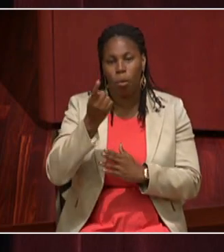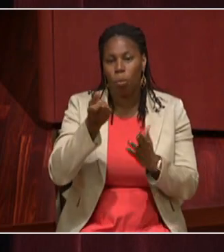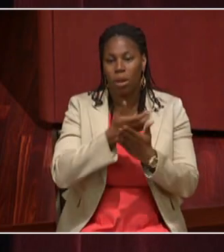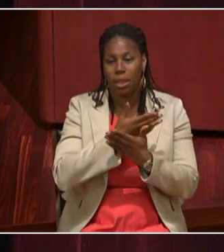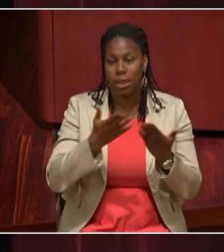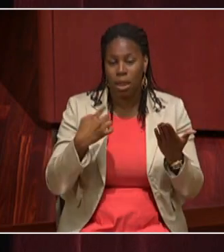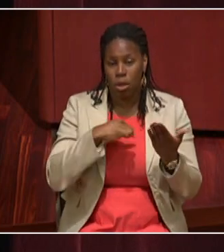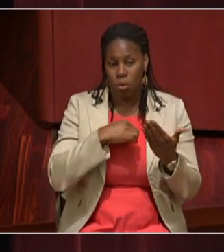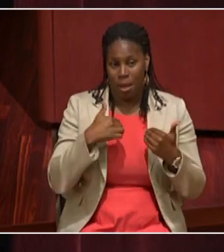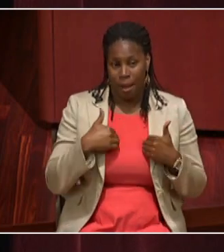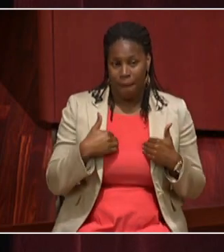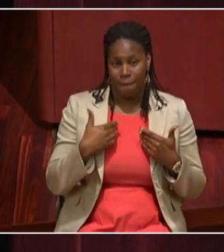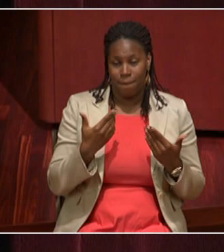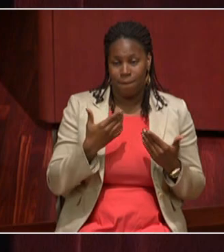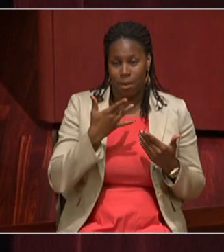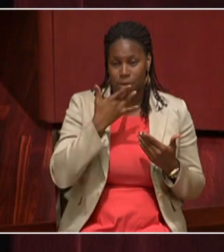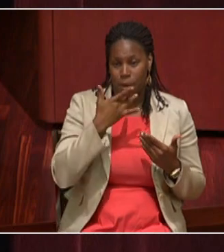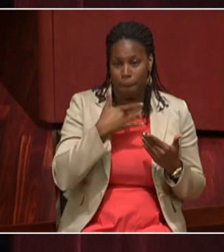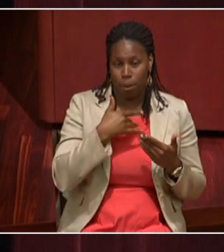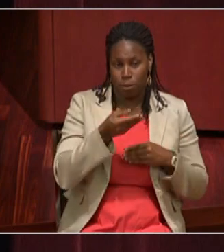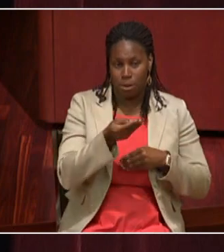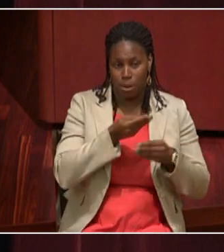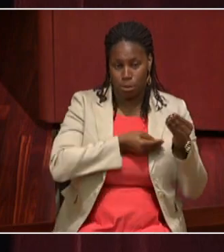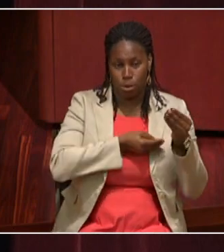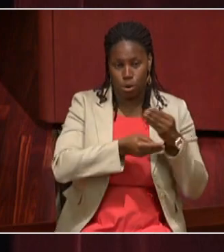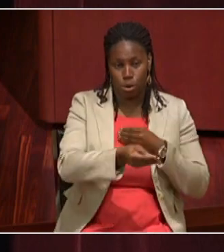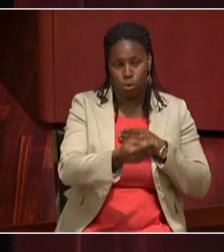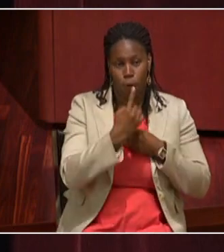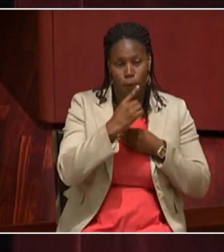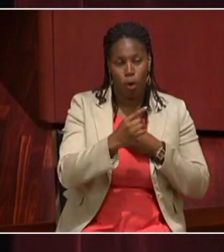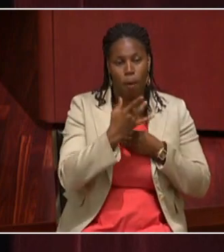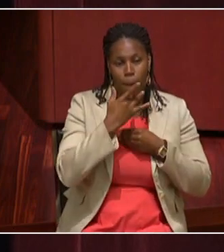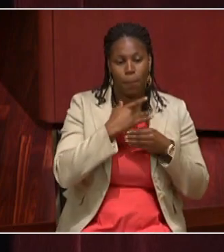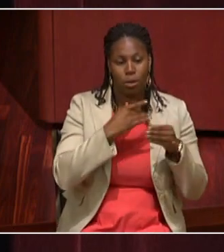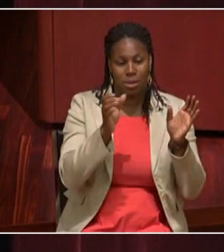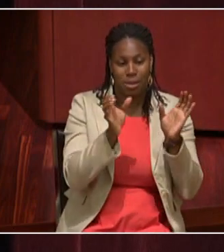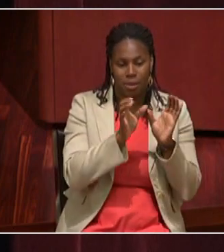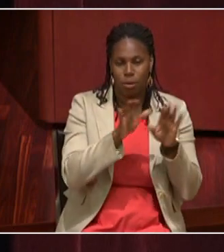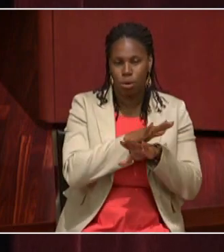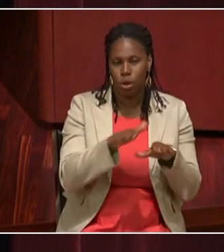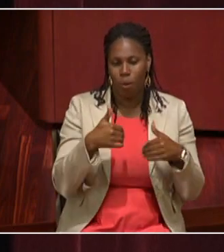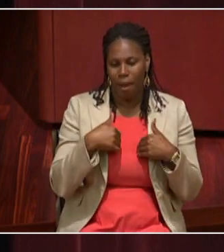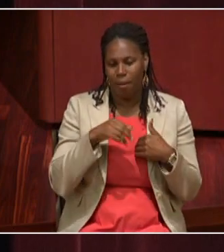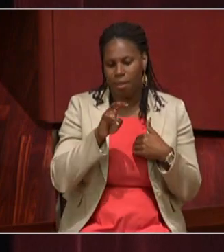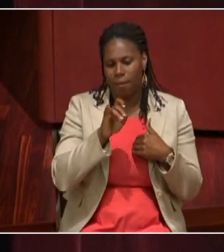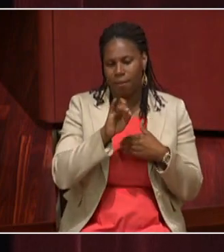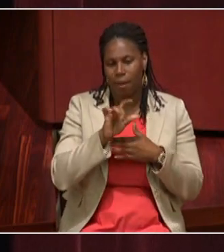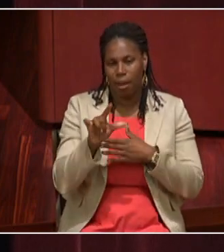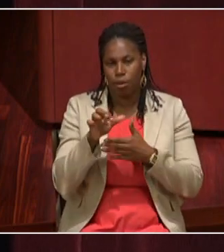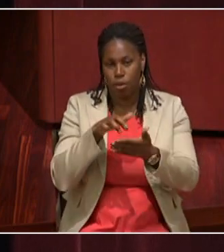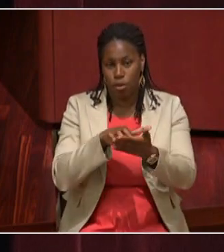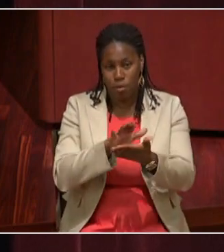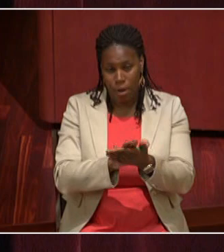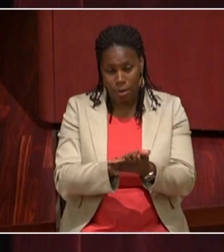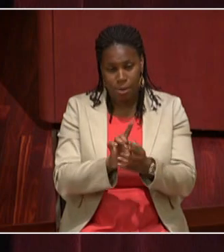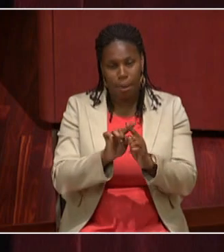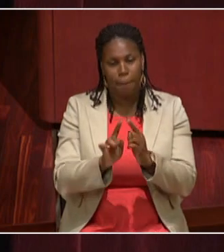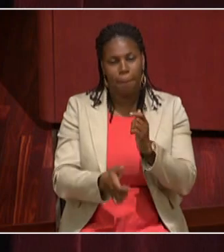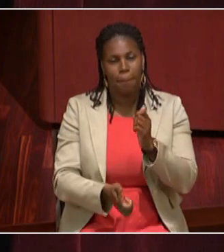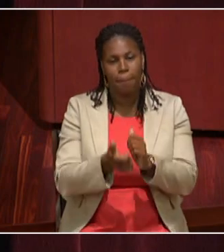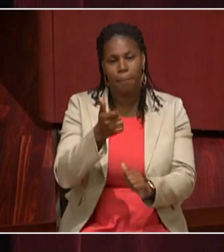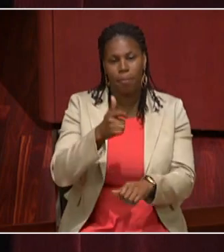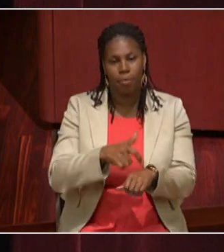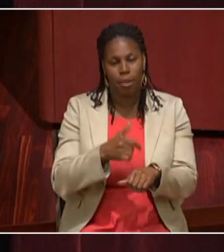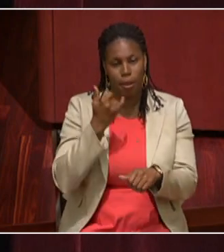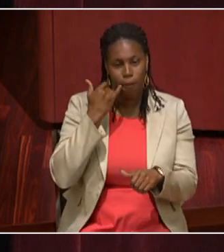here is a birth substitute. As far as birth certificates, we do not have those vital records, but a lot of times if someone was